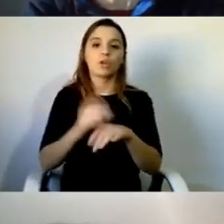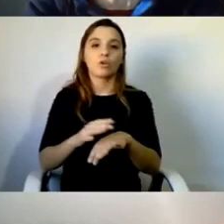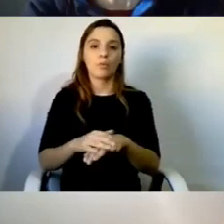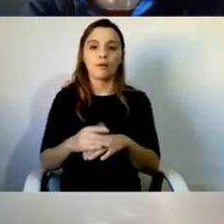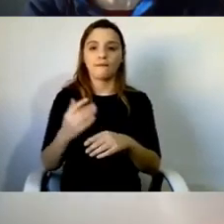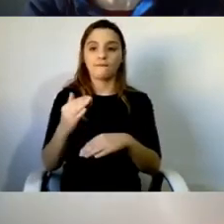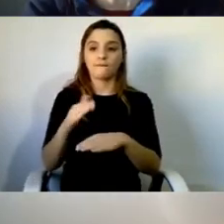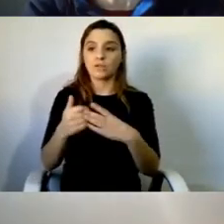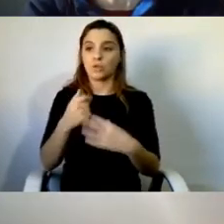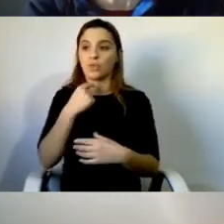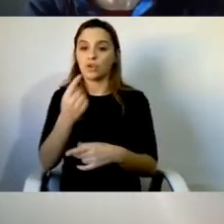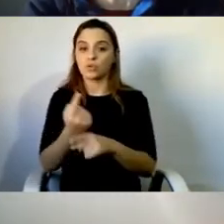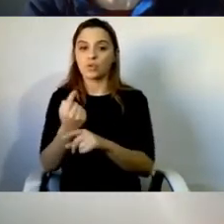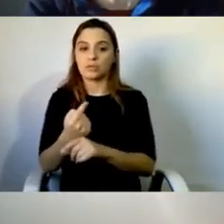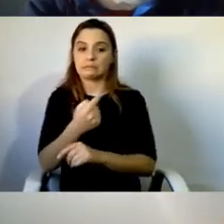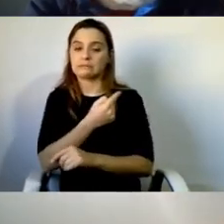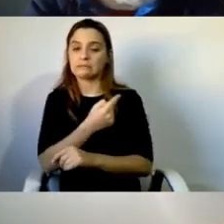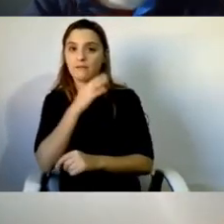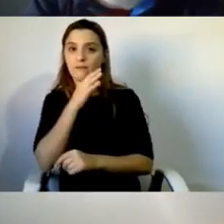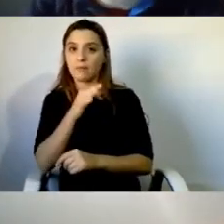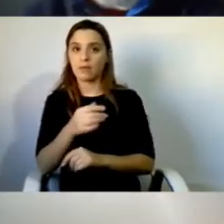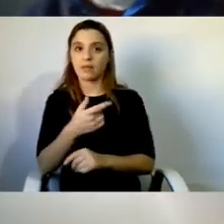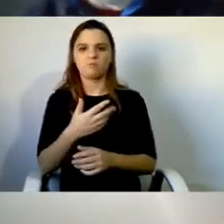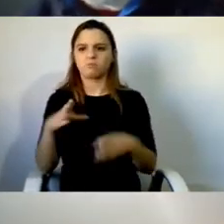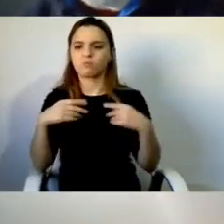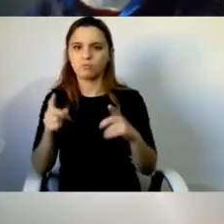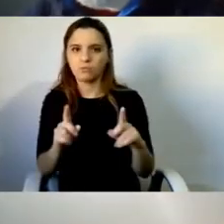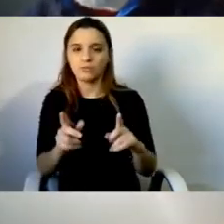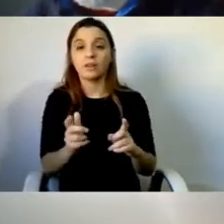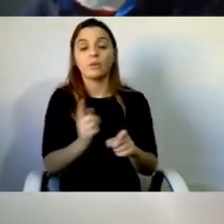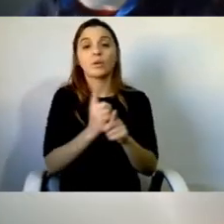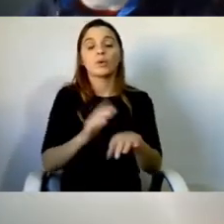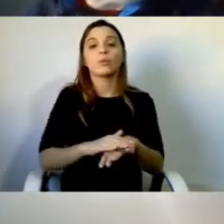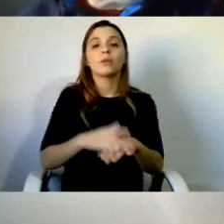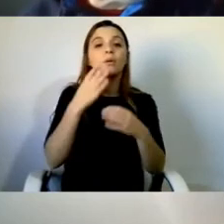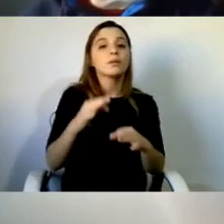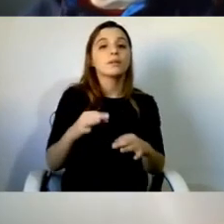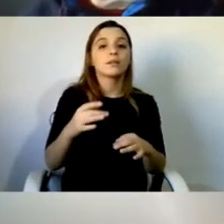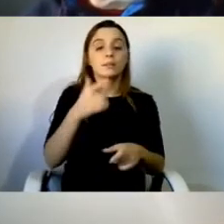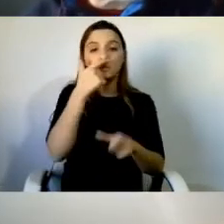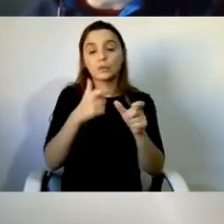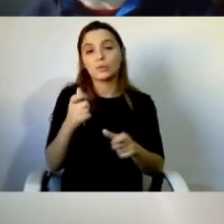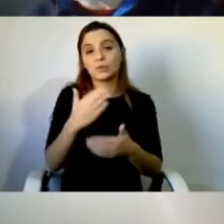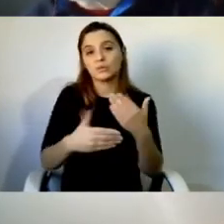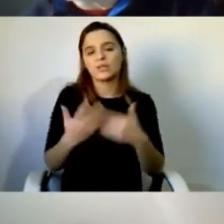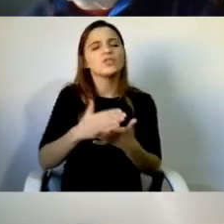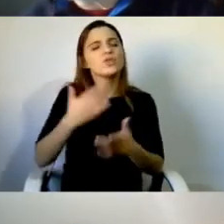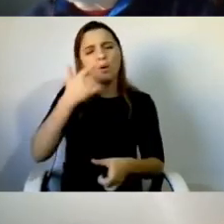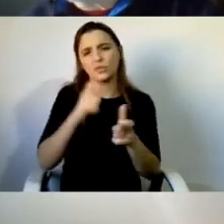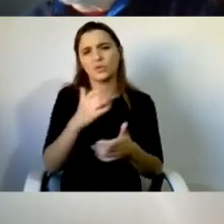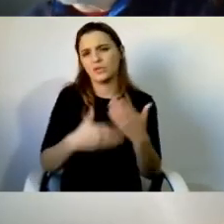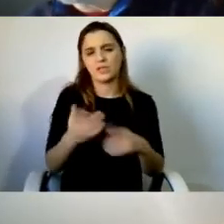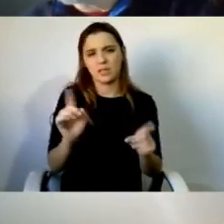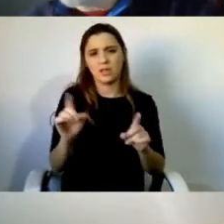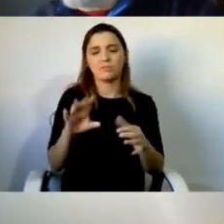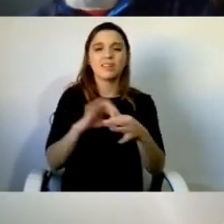disabled people, and actually not only disabled people, but this is a matter of culture, people live quite